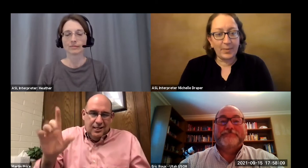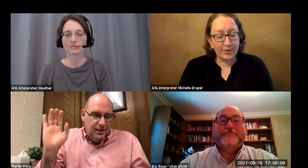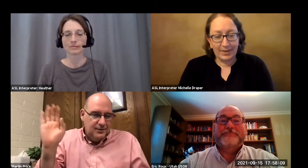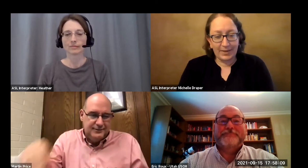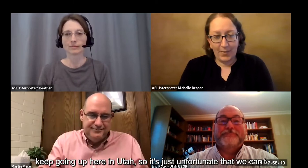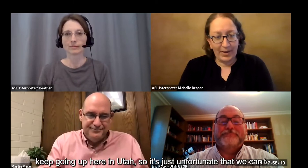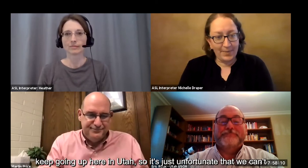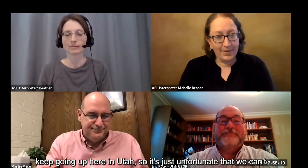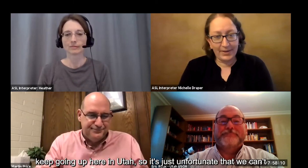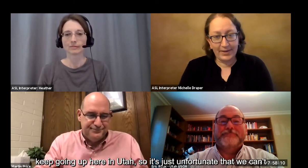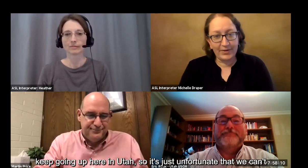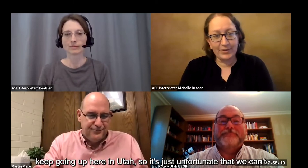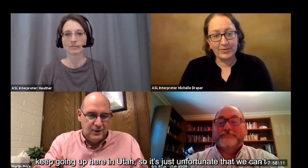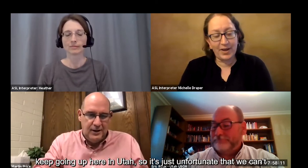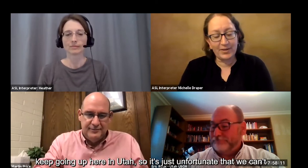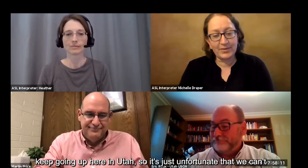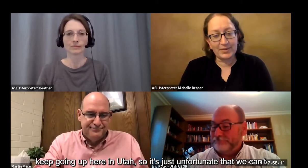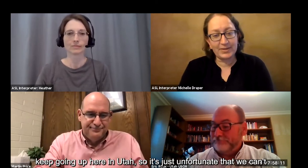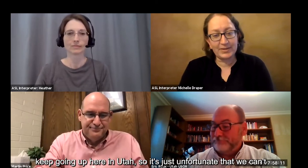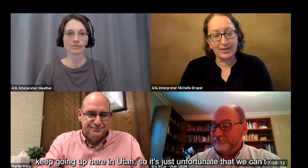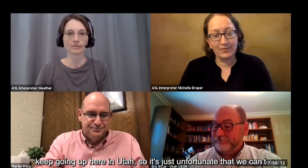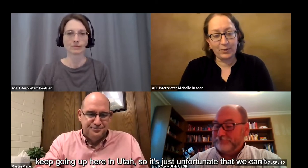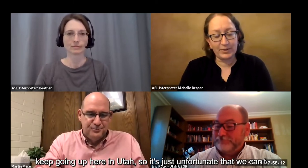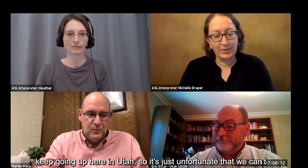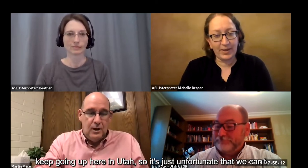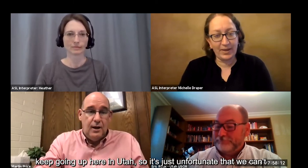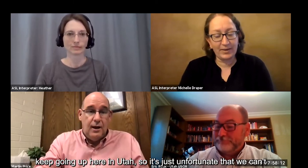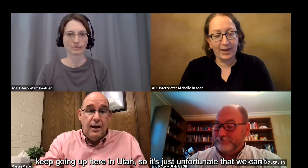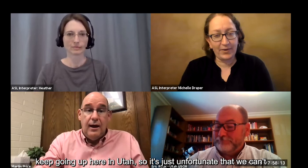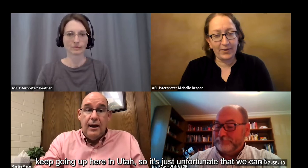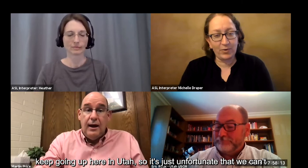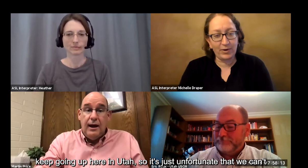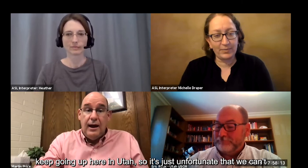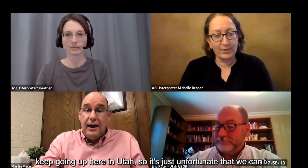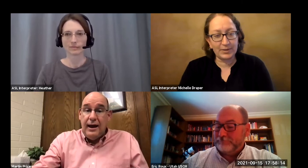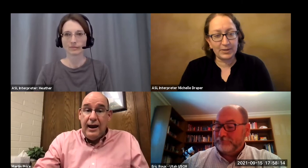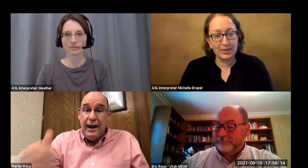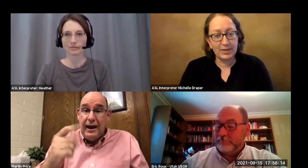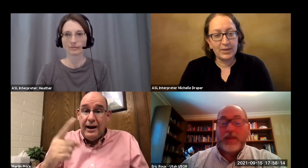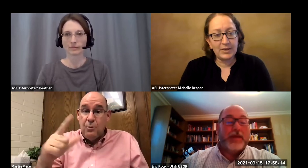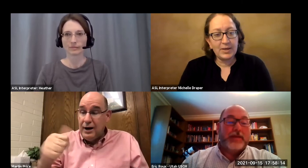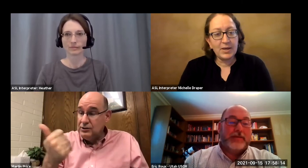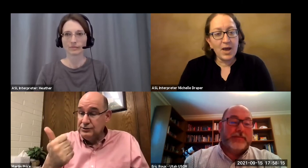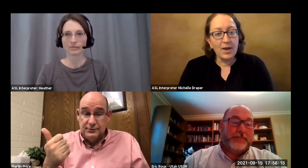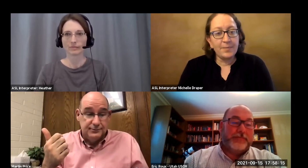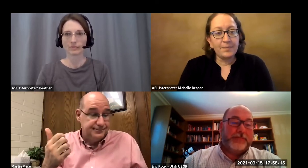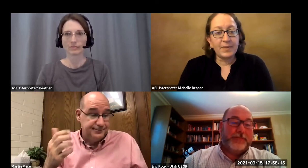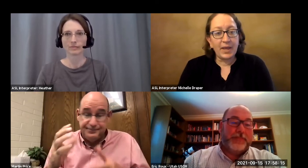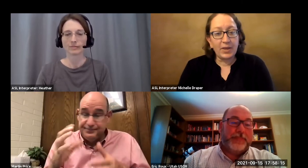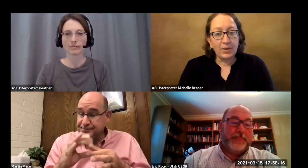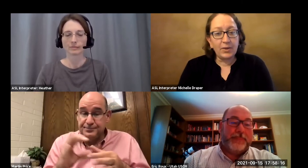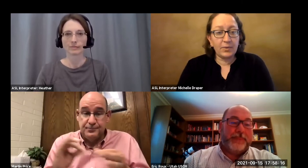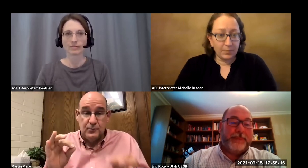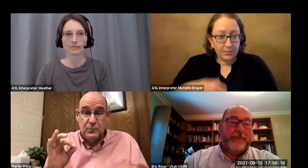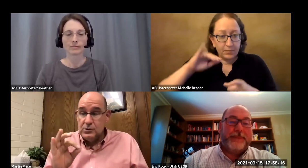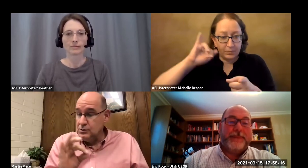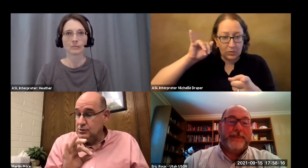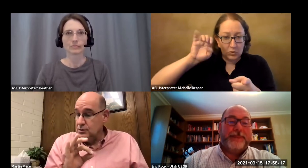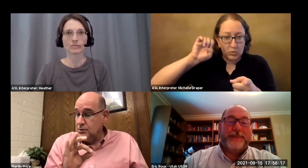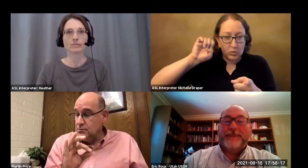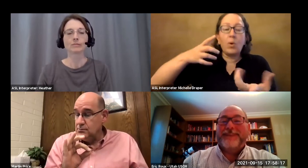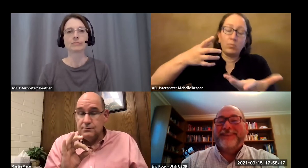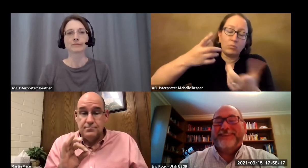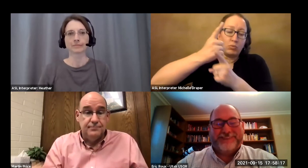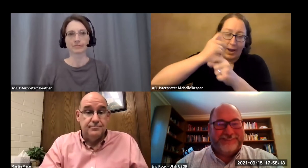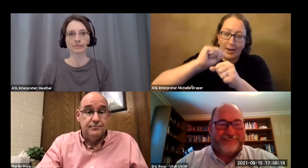Again, the numbers keep going up here in Utah, so it's just unfortunate we can't gather more in person. No, I forgot about that.